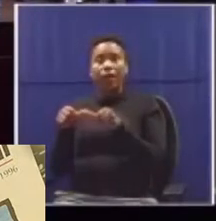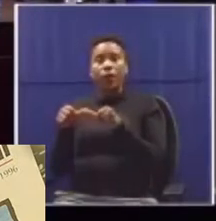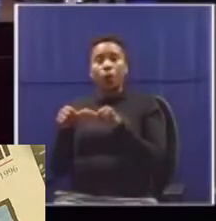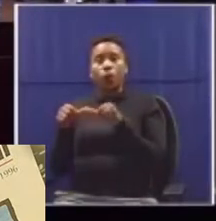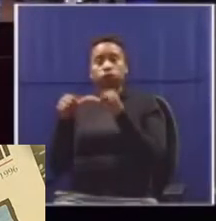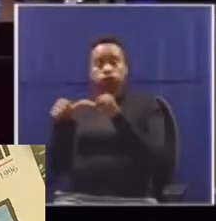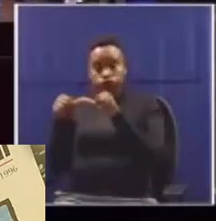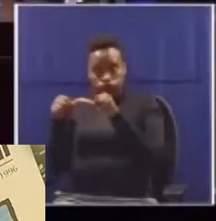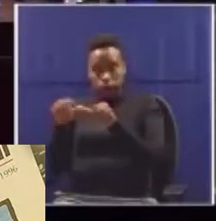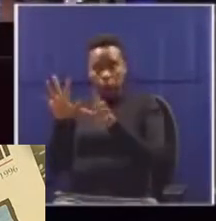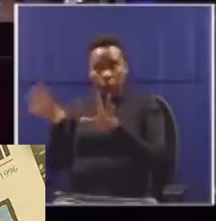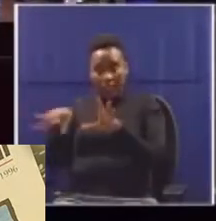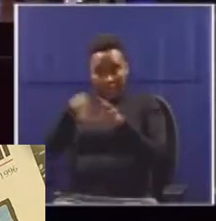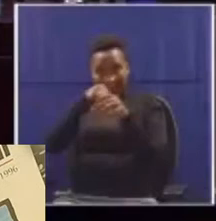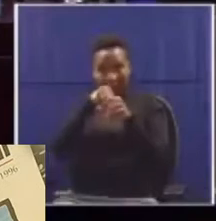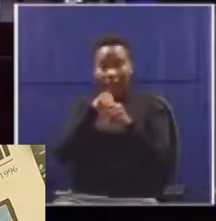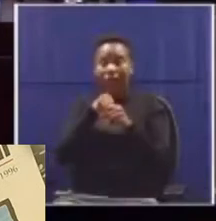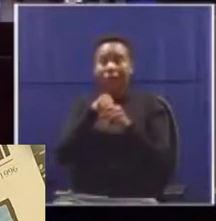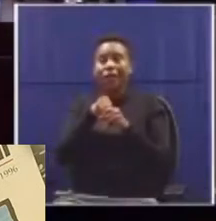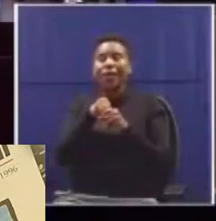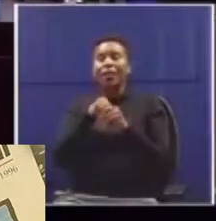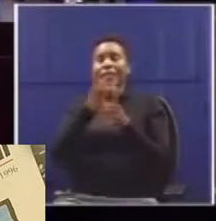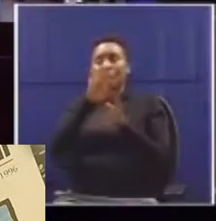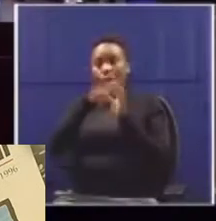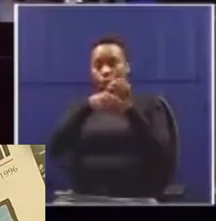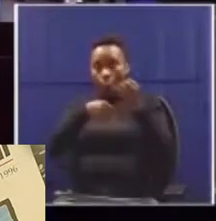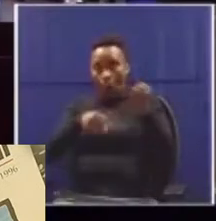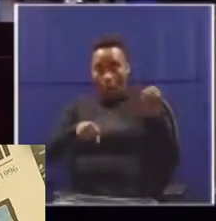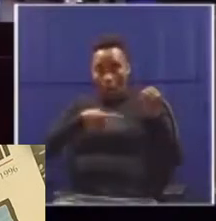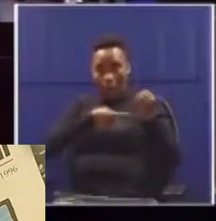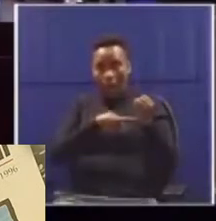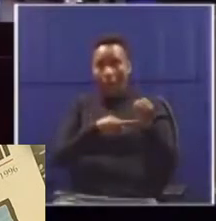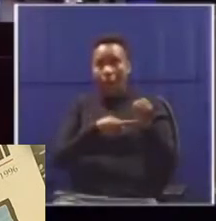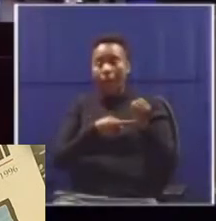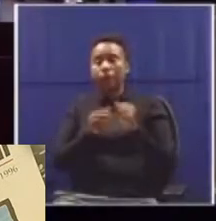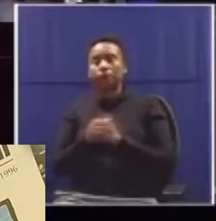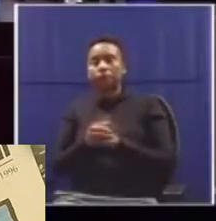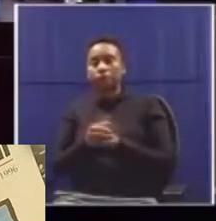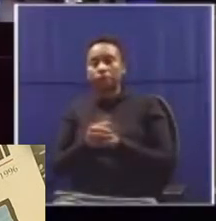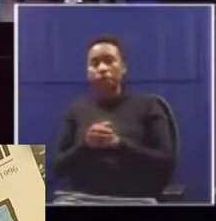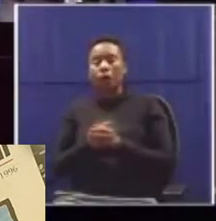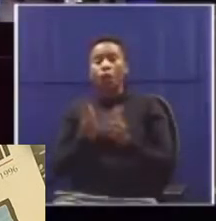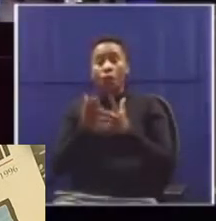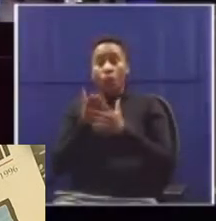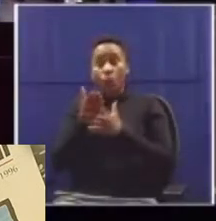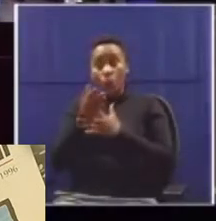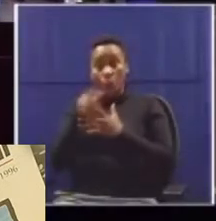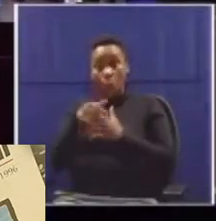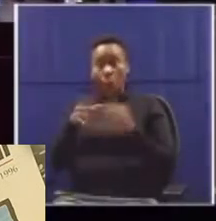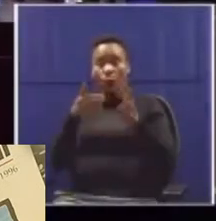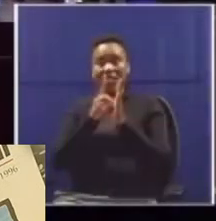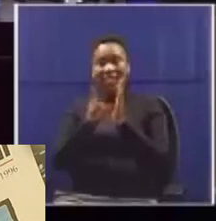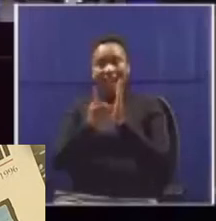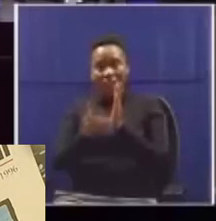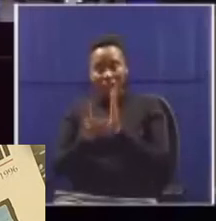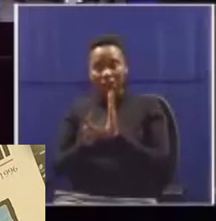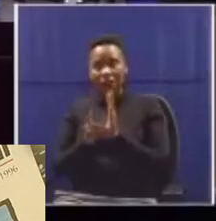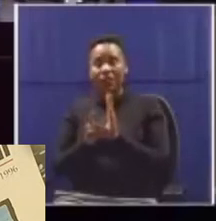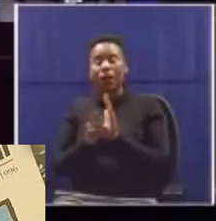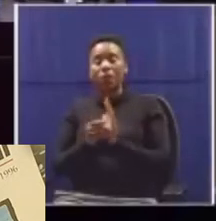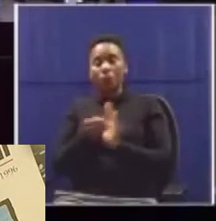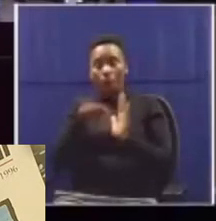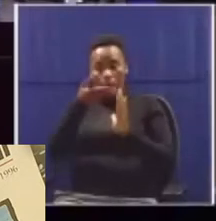as a legal practitioner is dependent through this draft the regulation provision